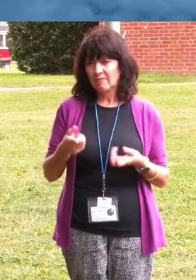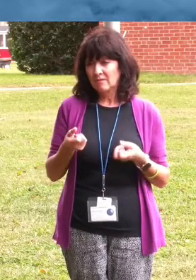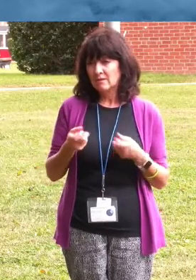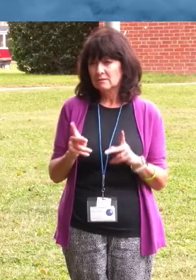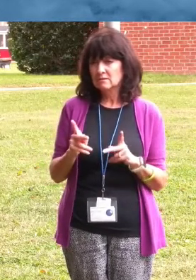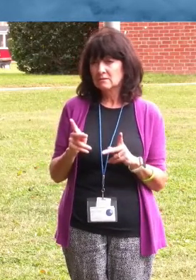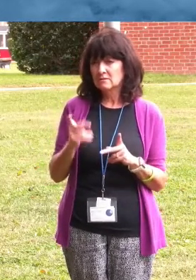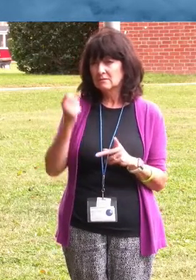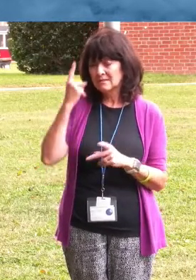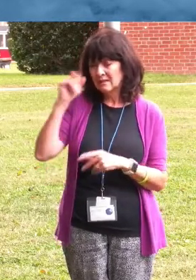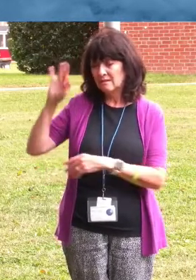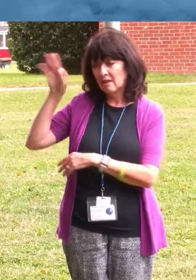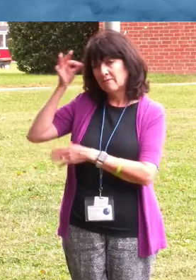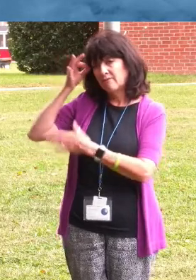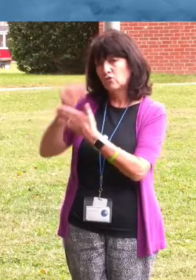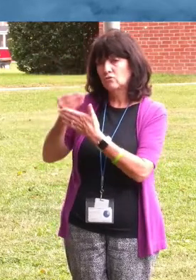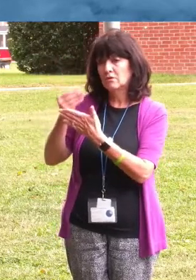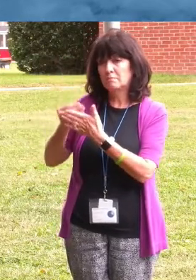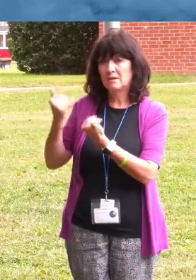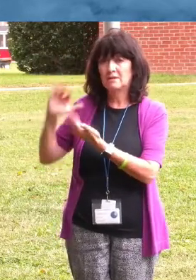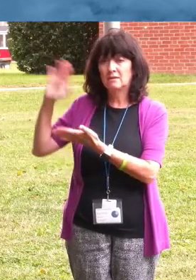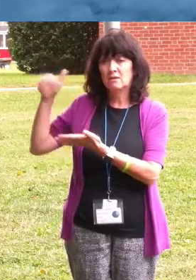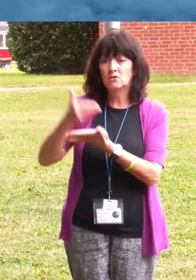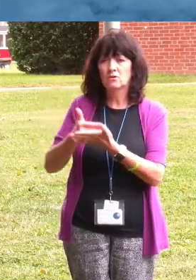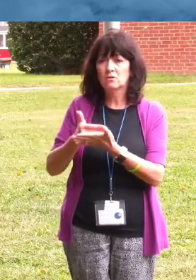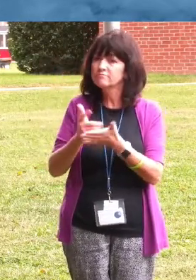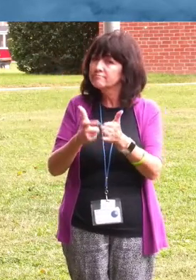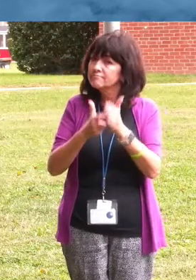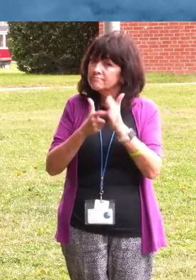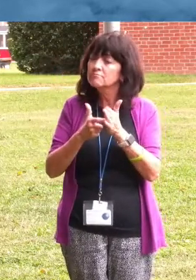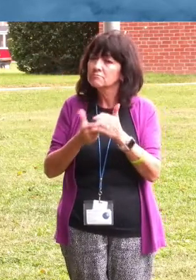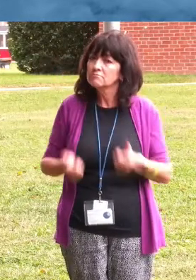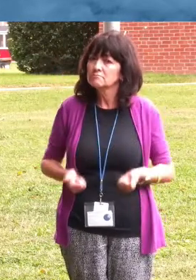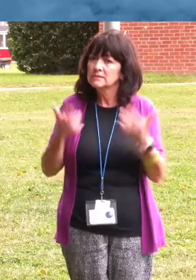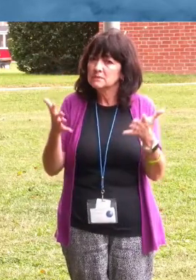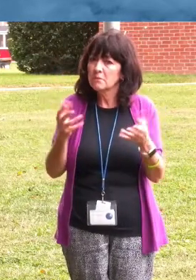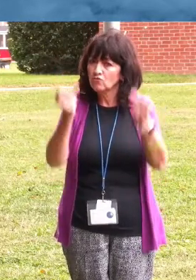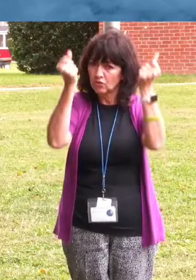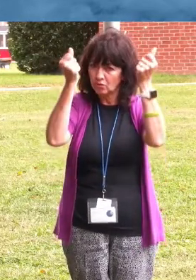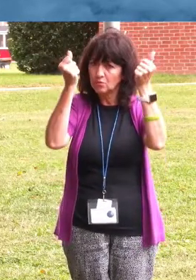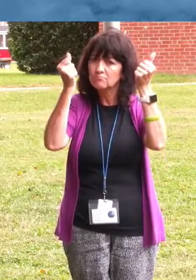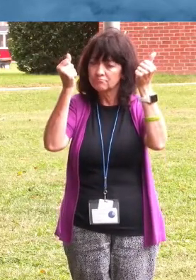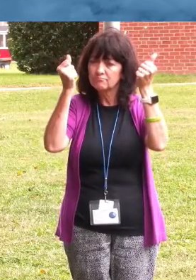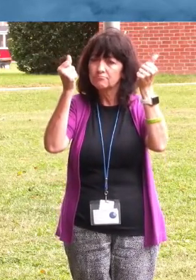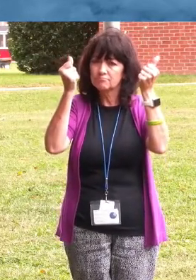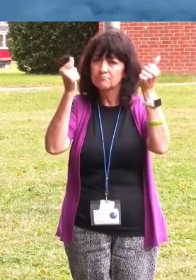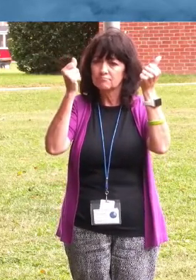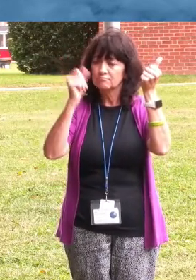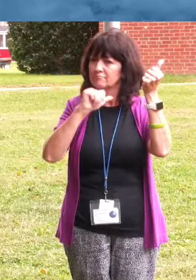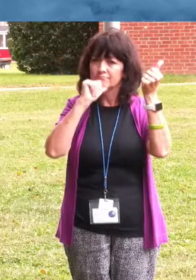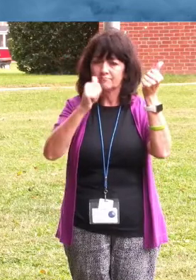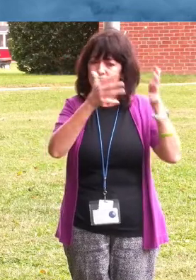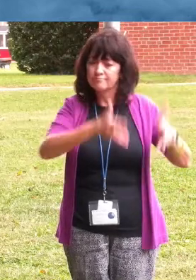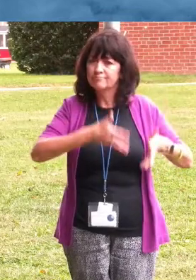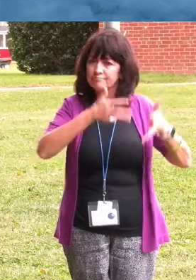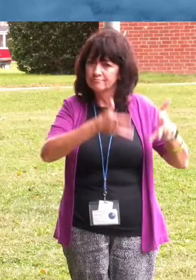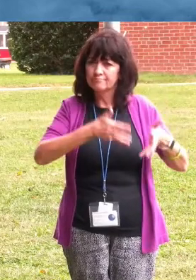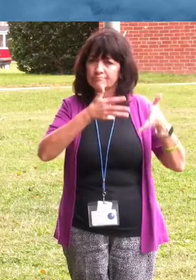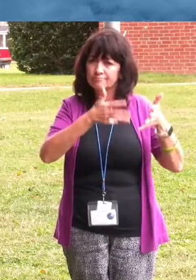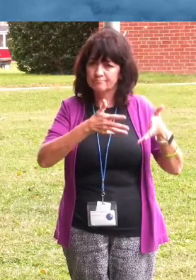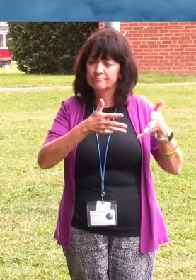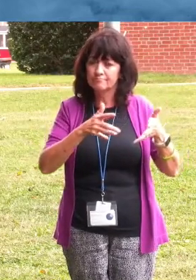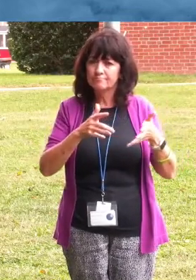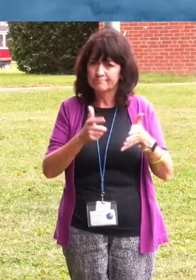federal funds that are coming in have to be spent quickly. They have to be spent in a way that generates